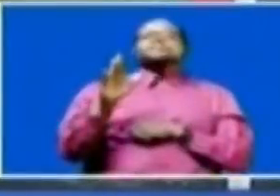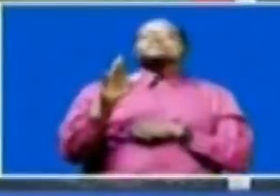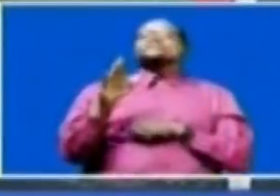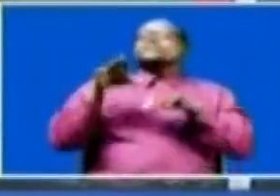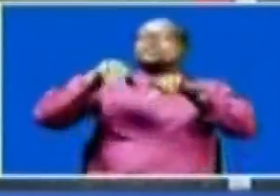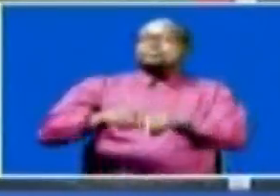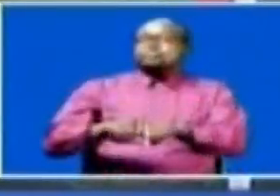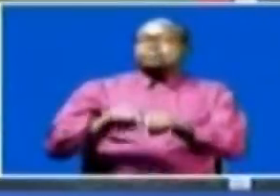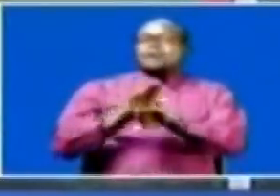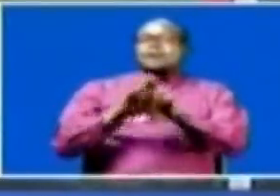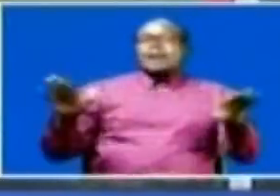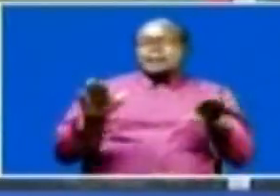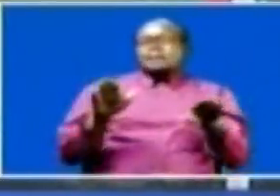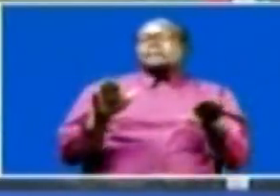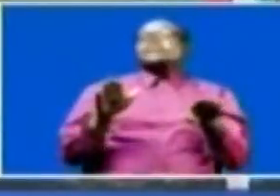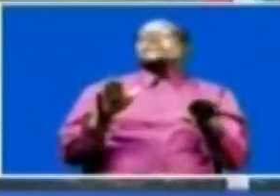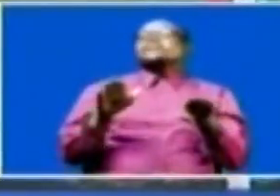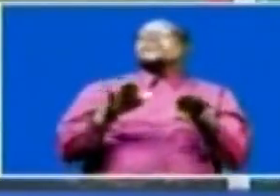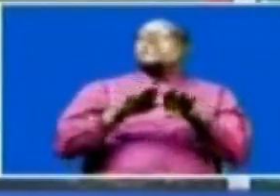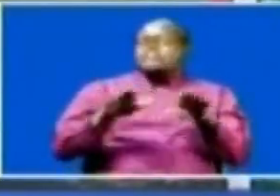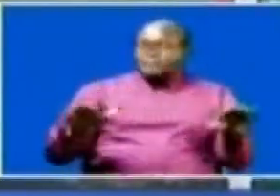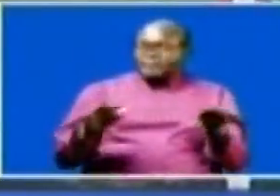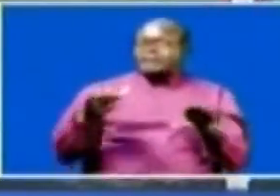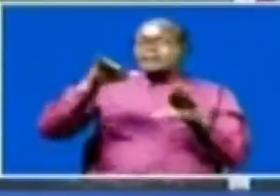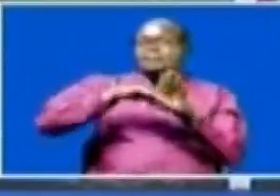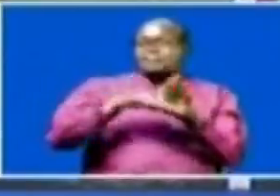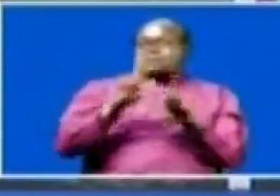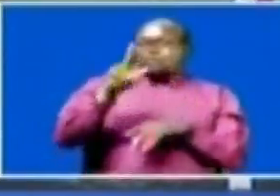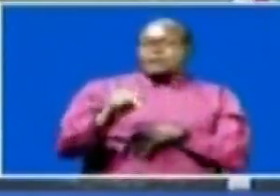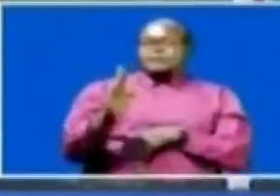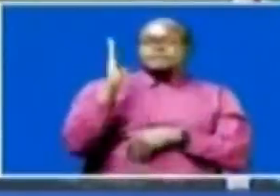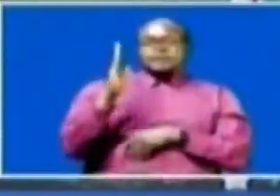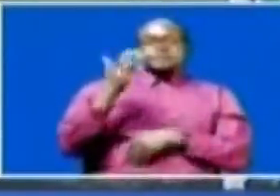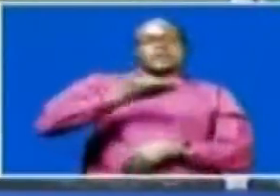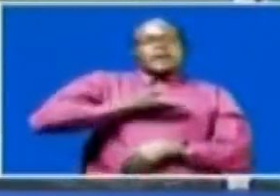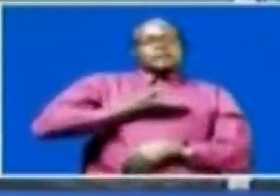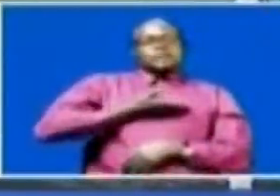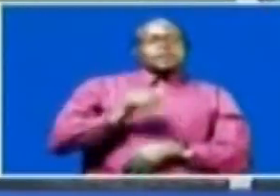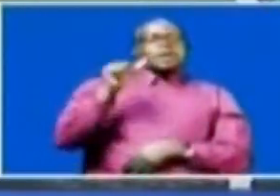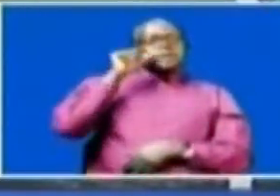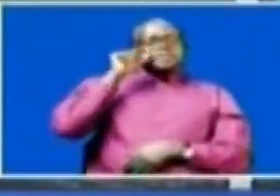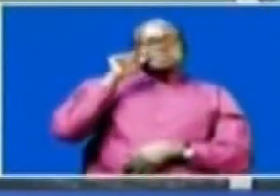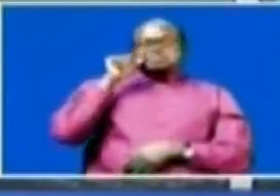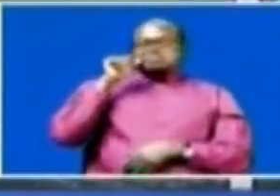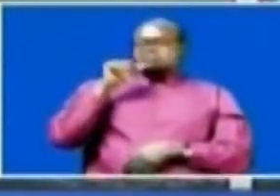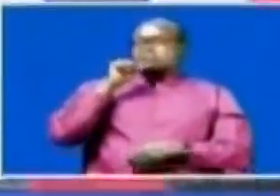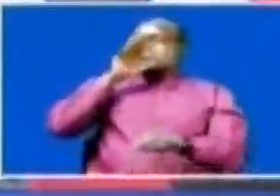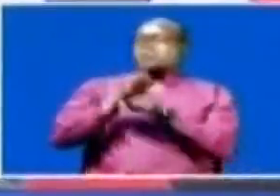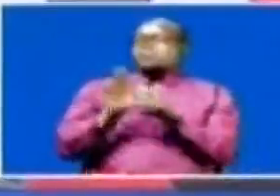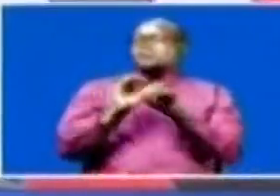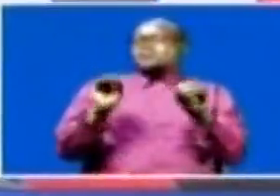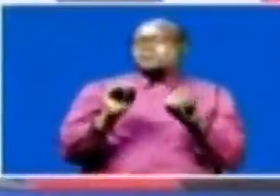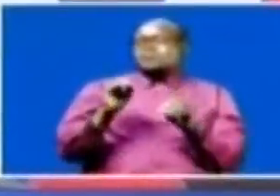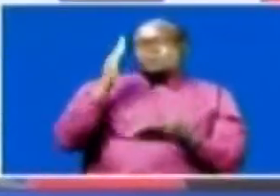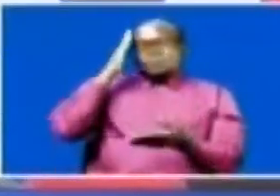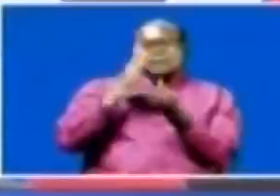a non-permanent membership at the UN Security Council, the UK was non-committal. We believe